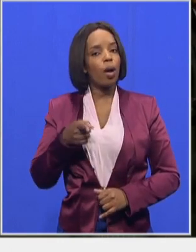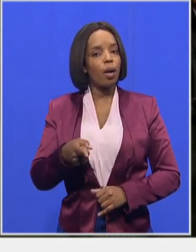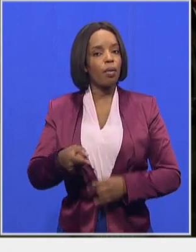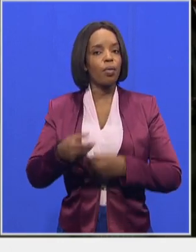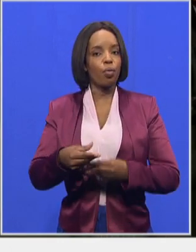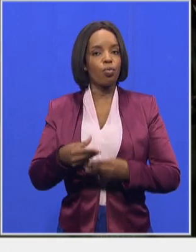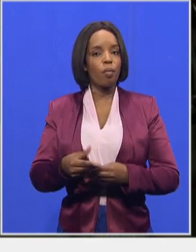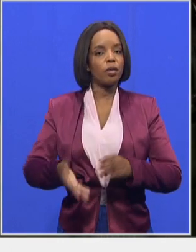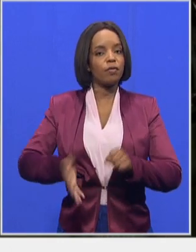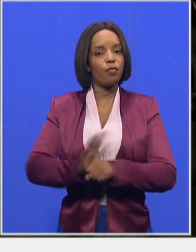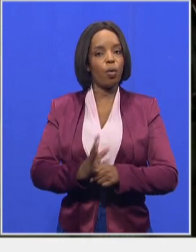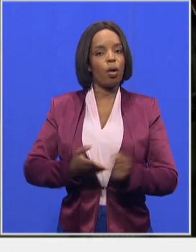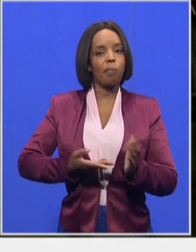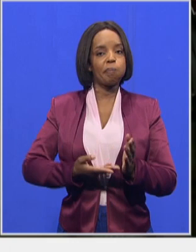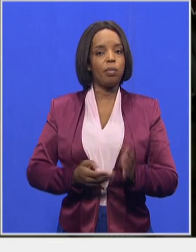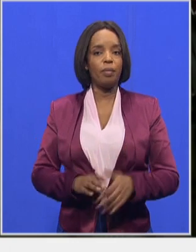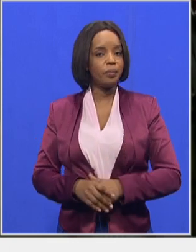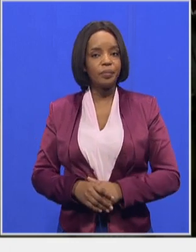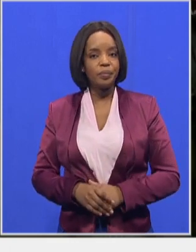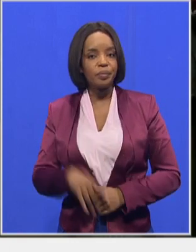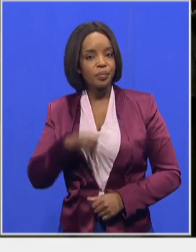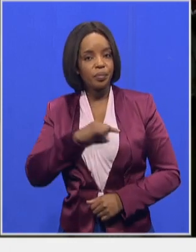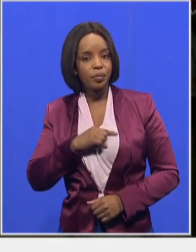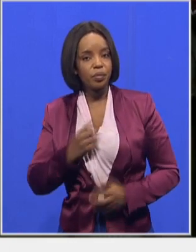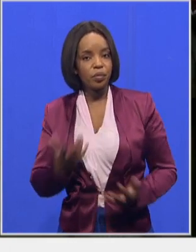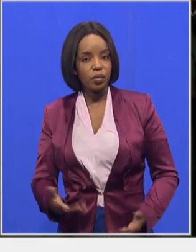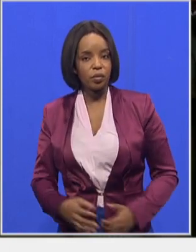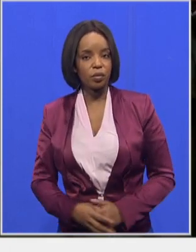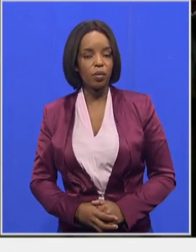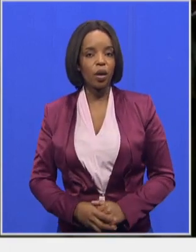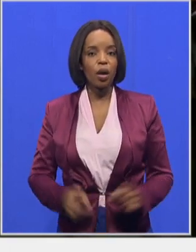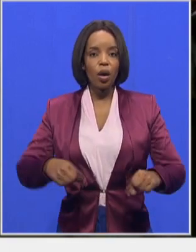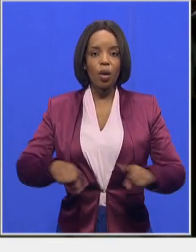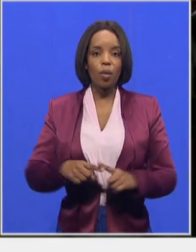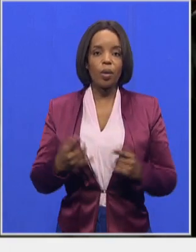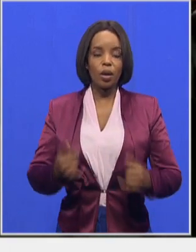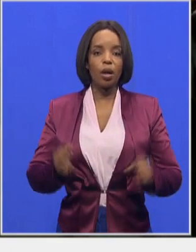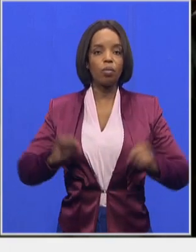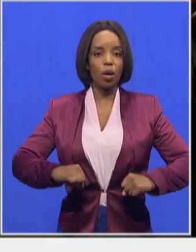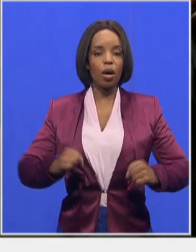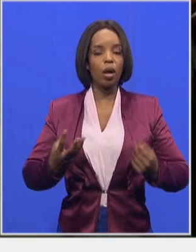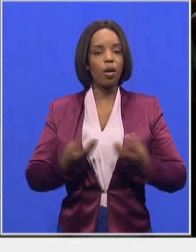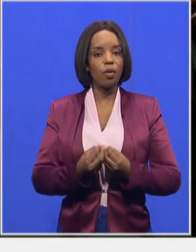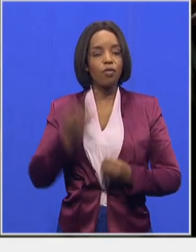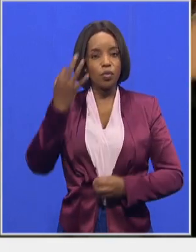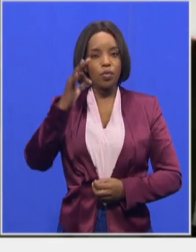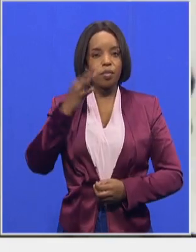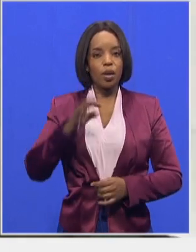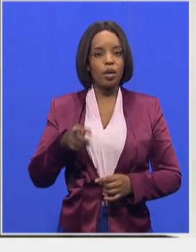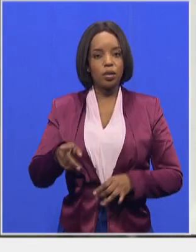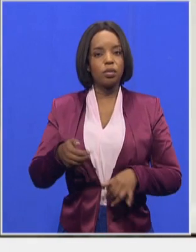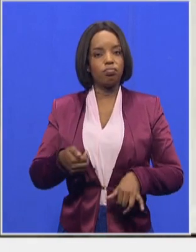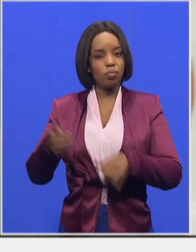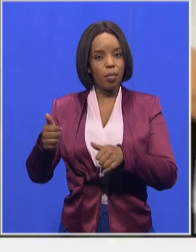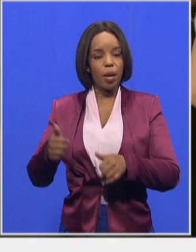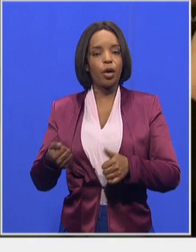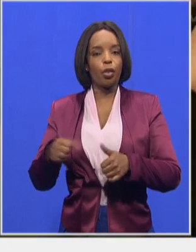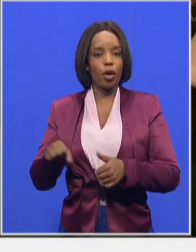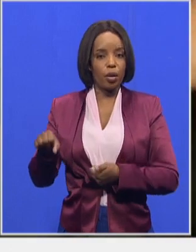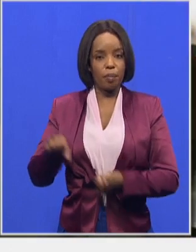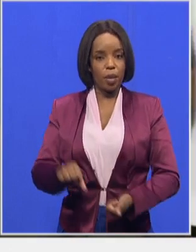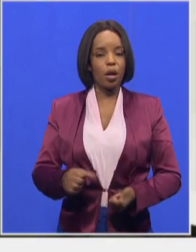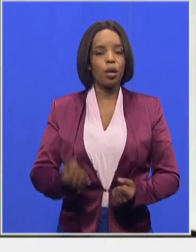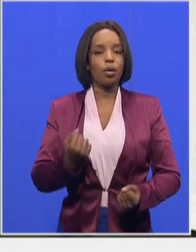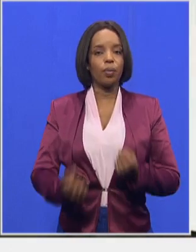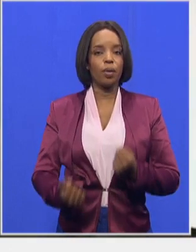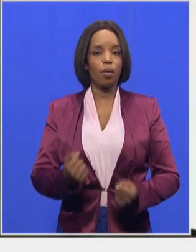we did adjourn for a few minutes to allow the witness to regroup and for him to address the court again and talk